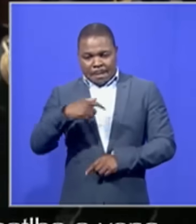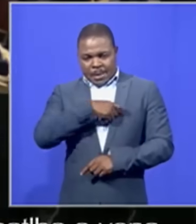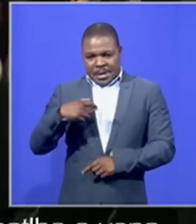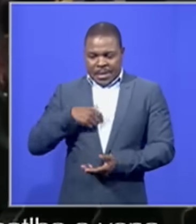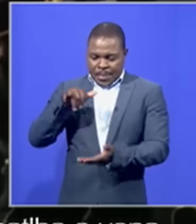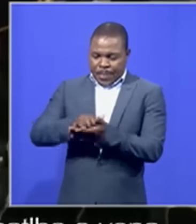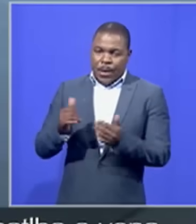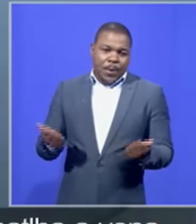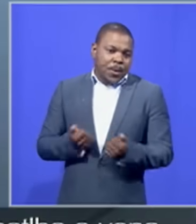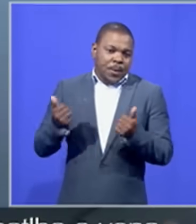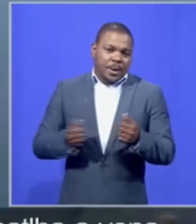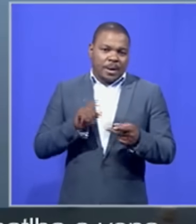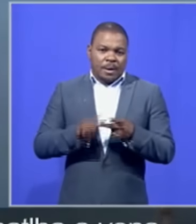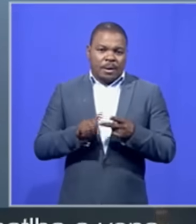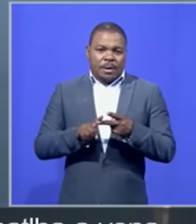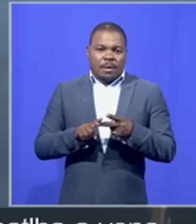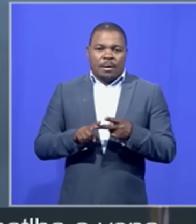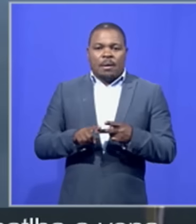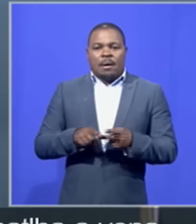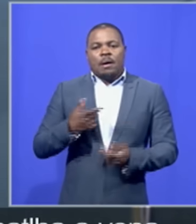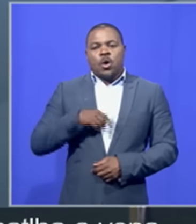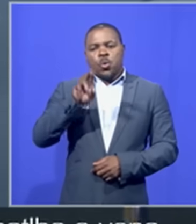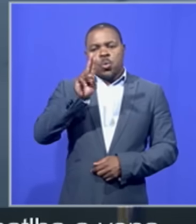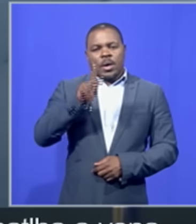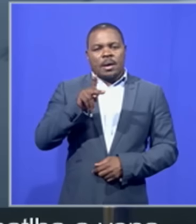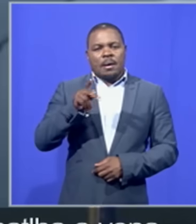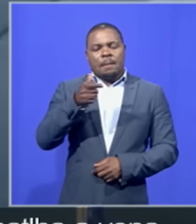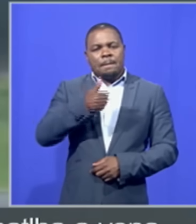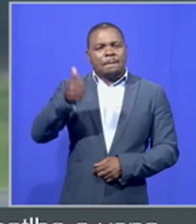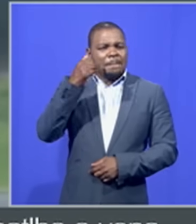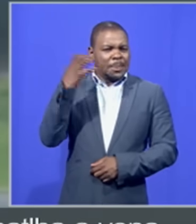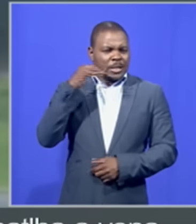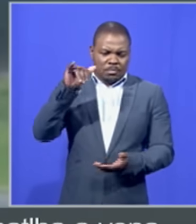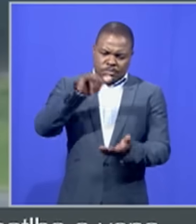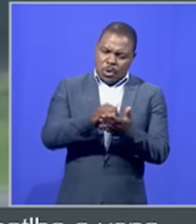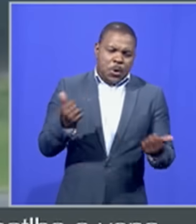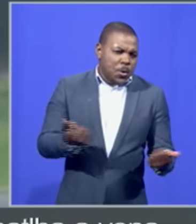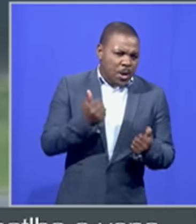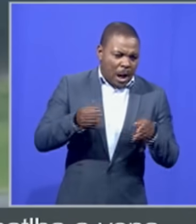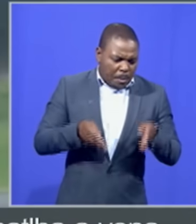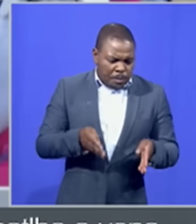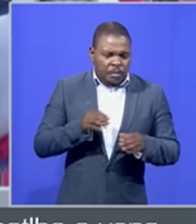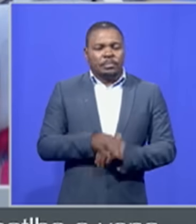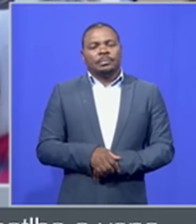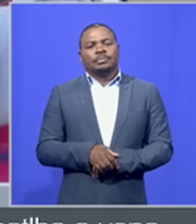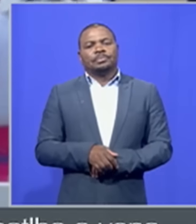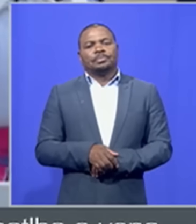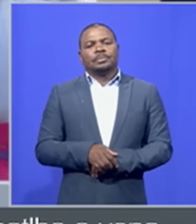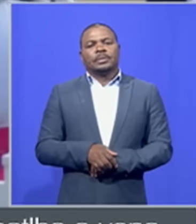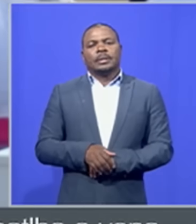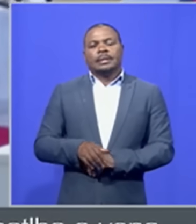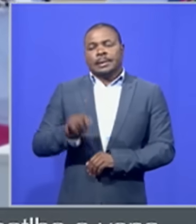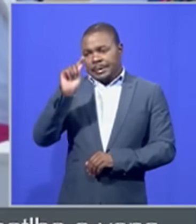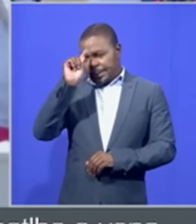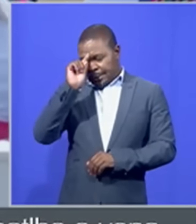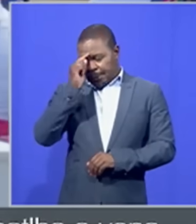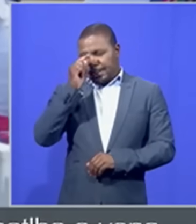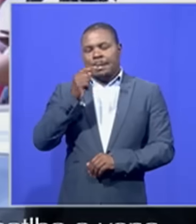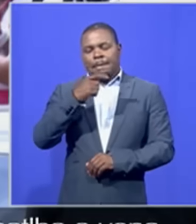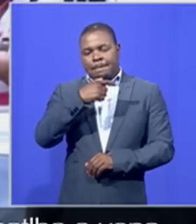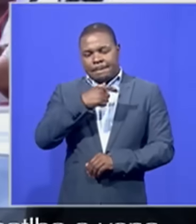here. The Prime Minister of UK is already here. The Prime Minister of India is here